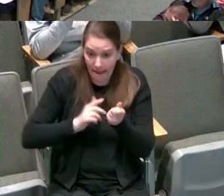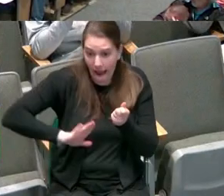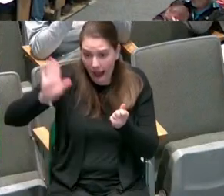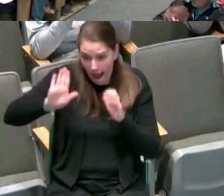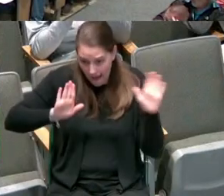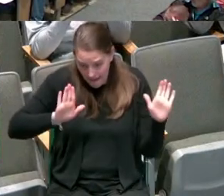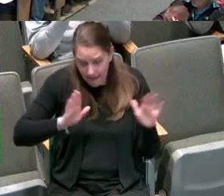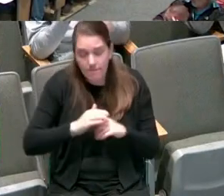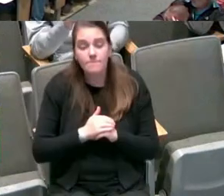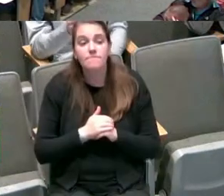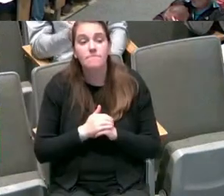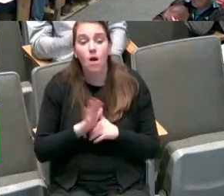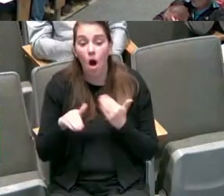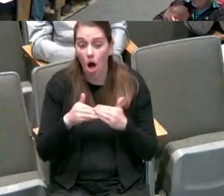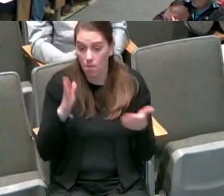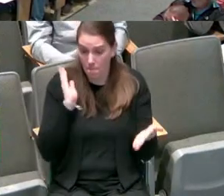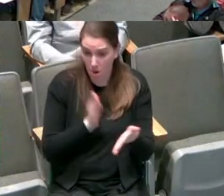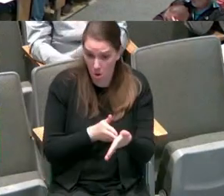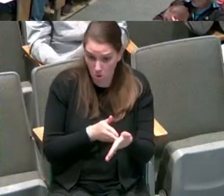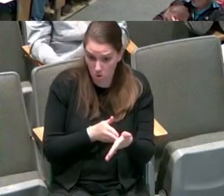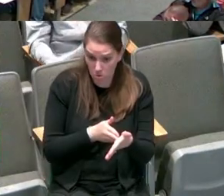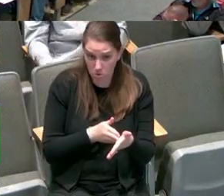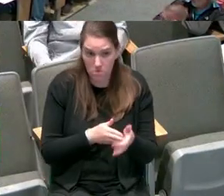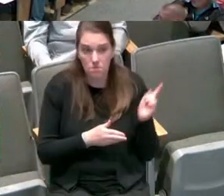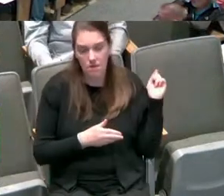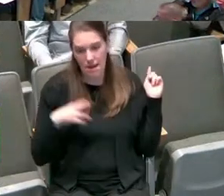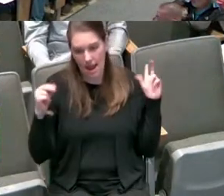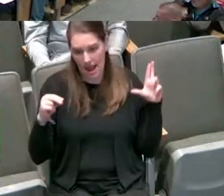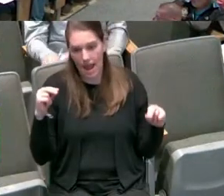aye all opposed